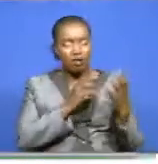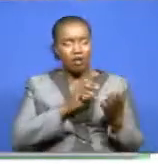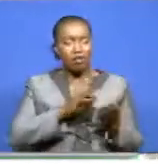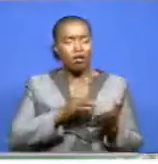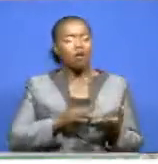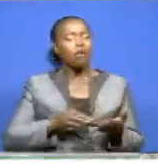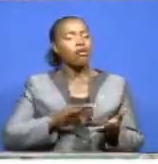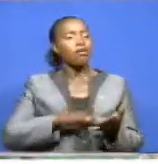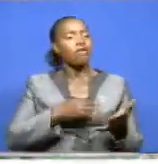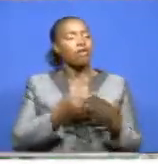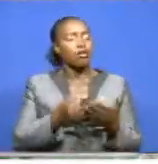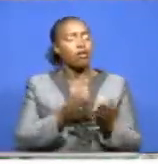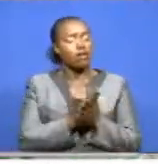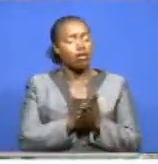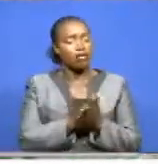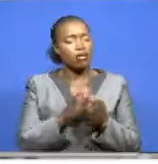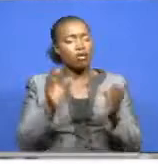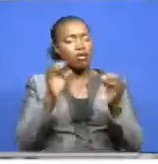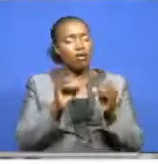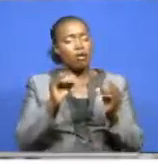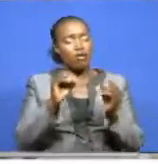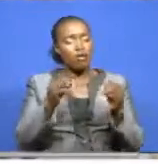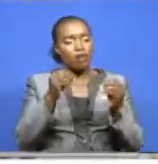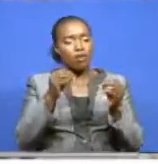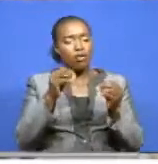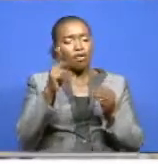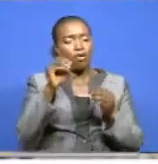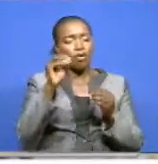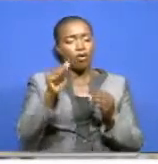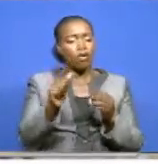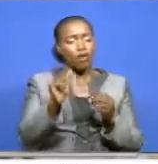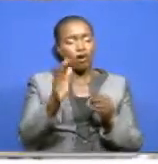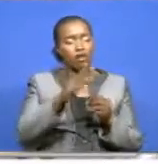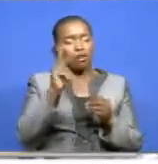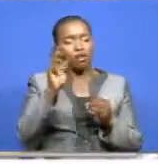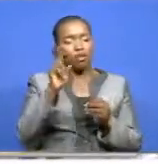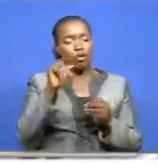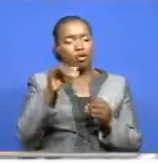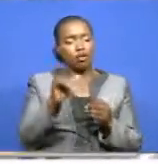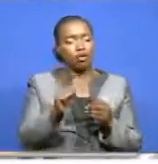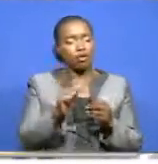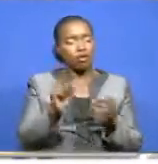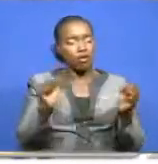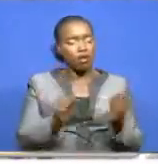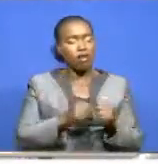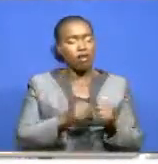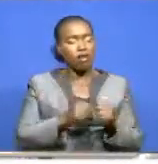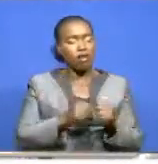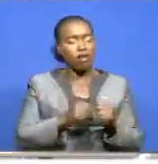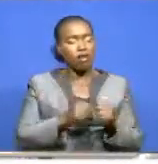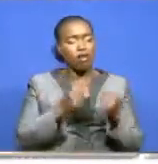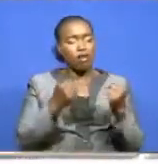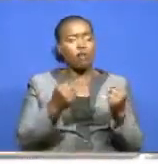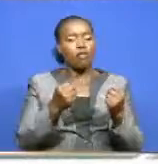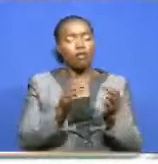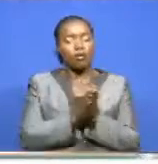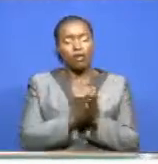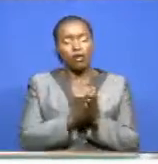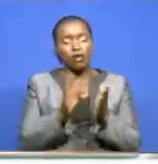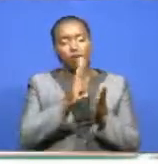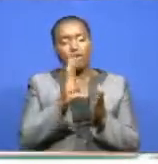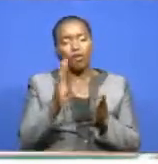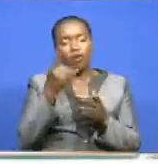part of Okoa Kenya, which also failed? How will BBI survive and cross over the waves which already is facing